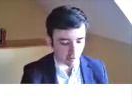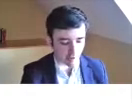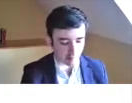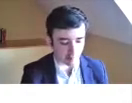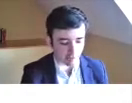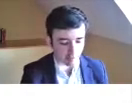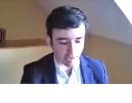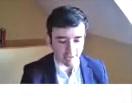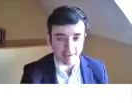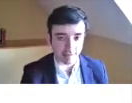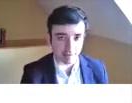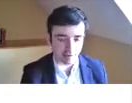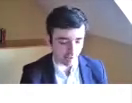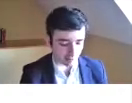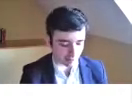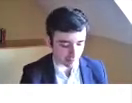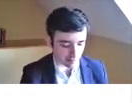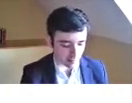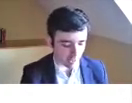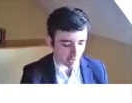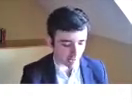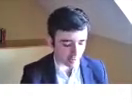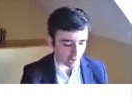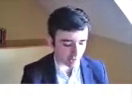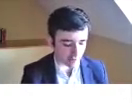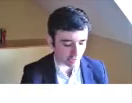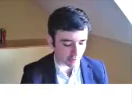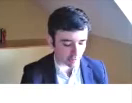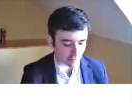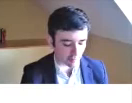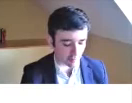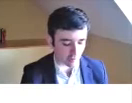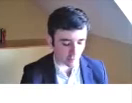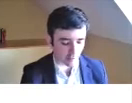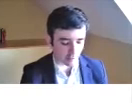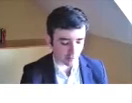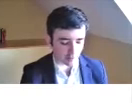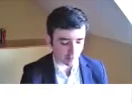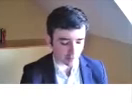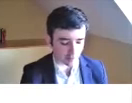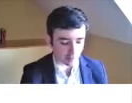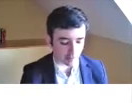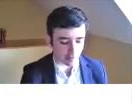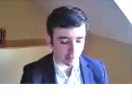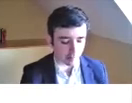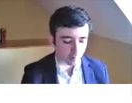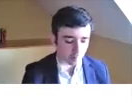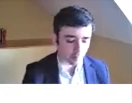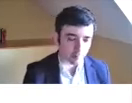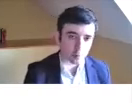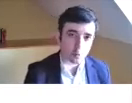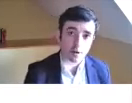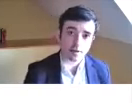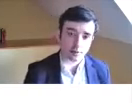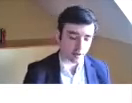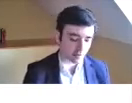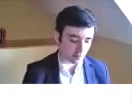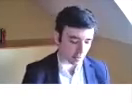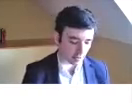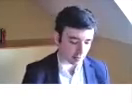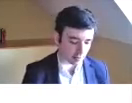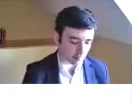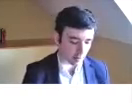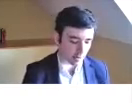here we arrive in May 1937, back at our gathering at 24 South Frederick Street. Queer history